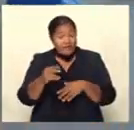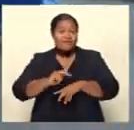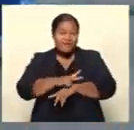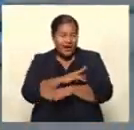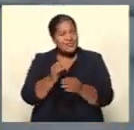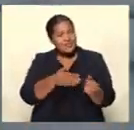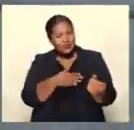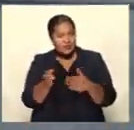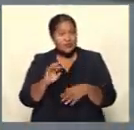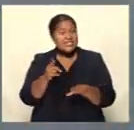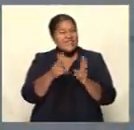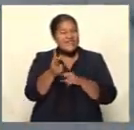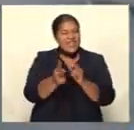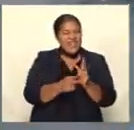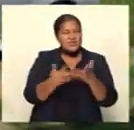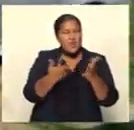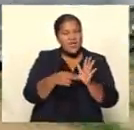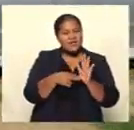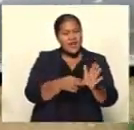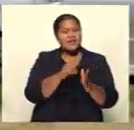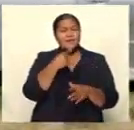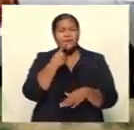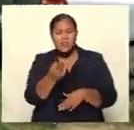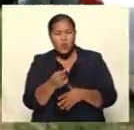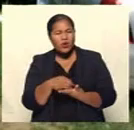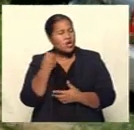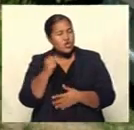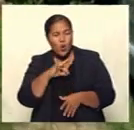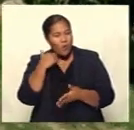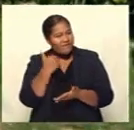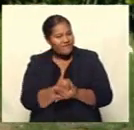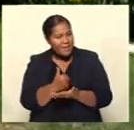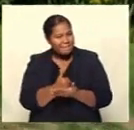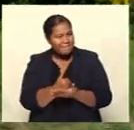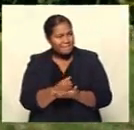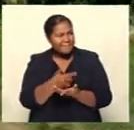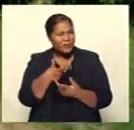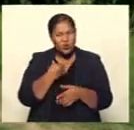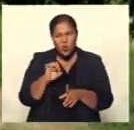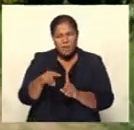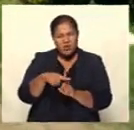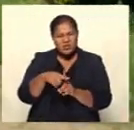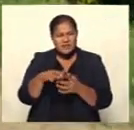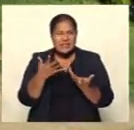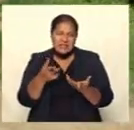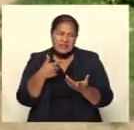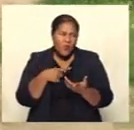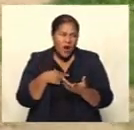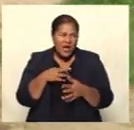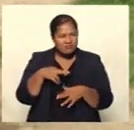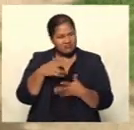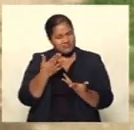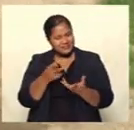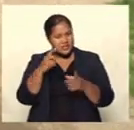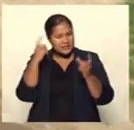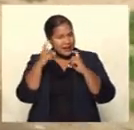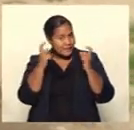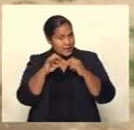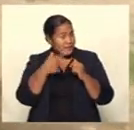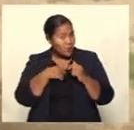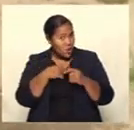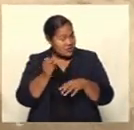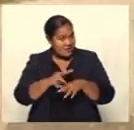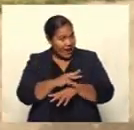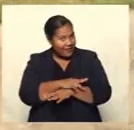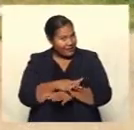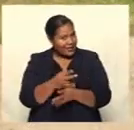of Sikituru in Nandi have been told that no confirmed case means no reason for celebration, as the virus poses a very